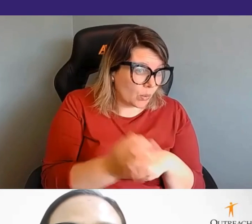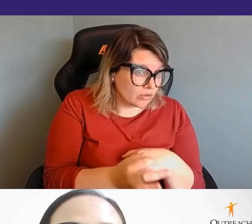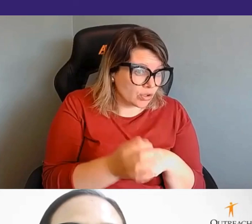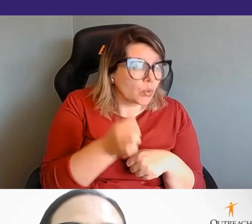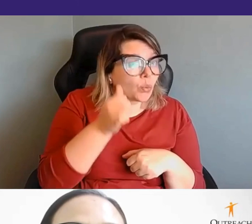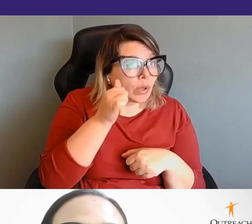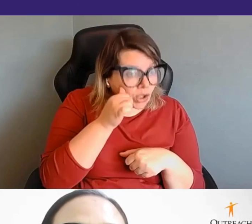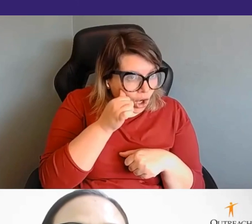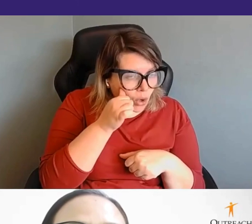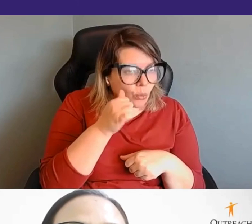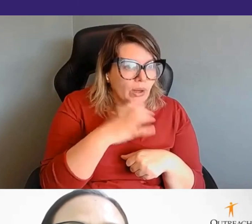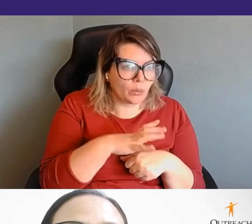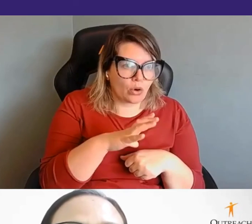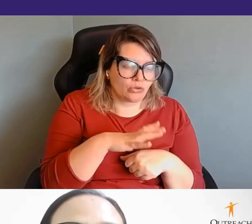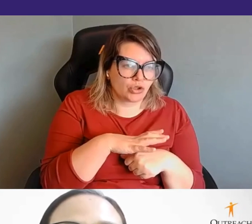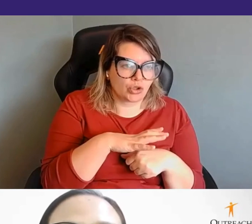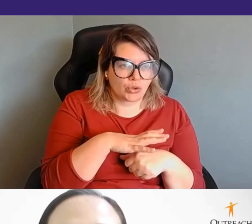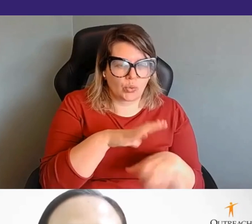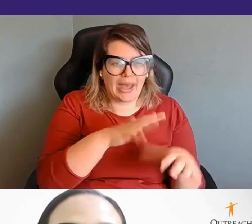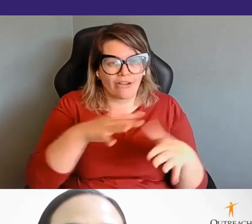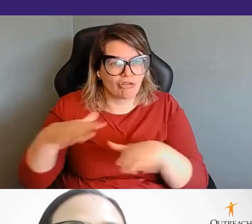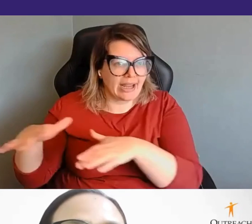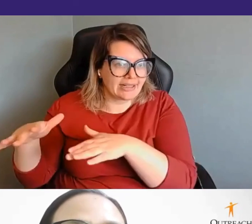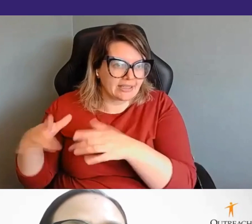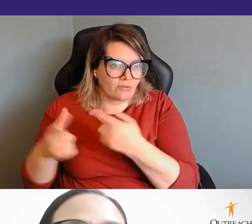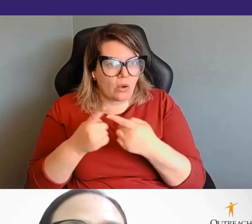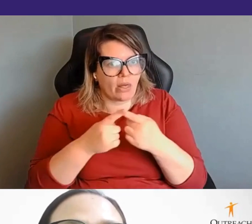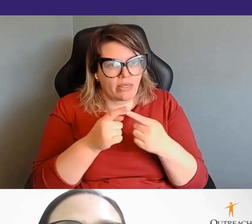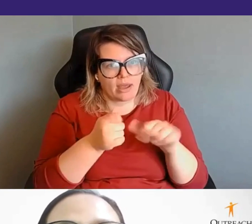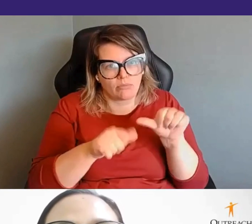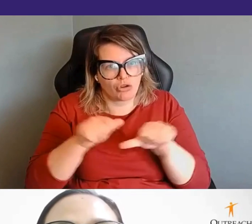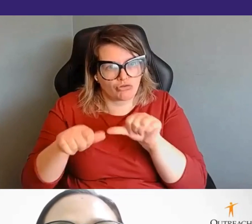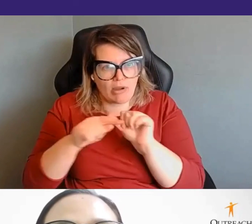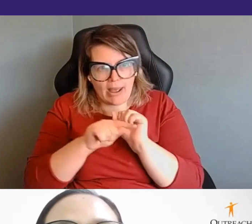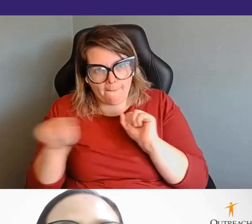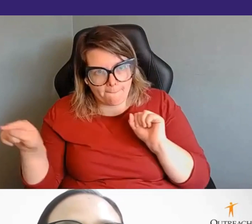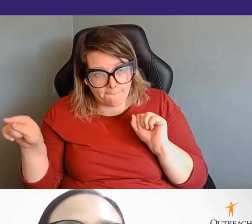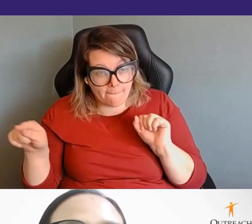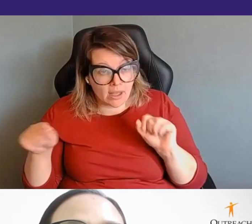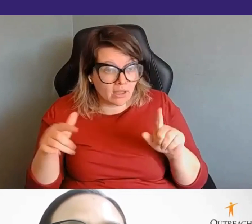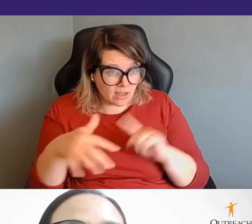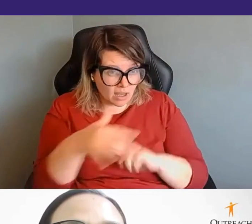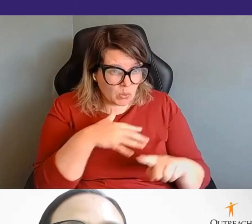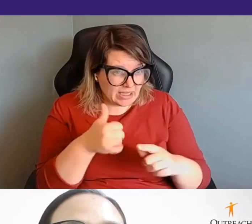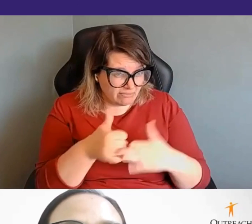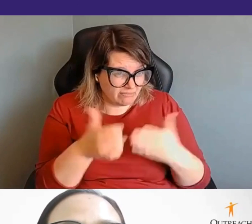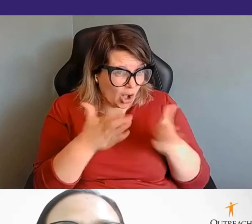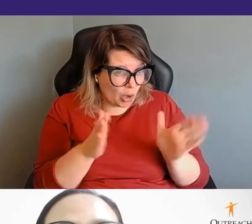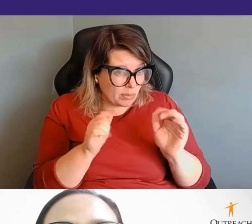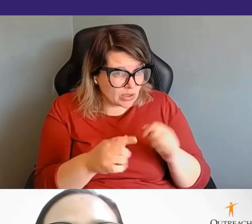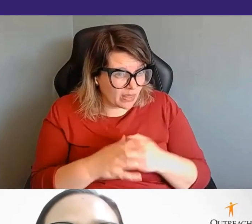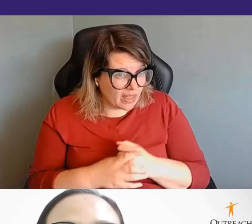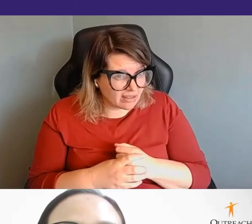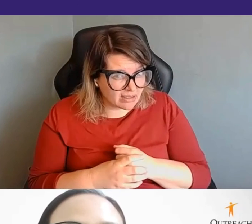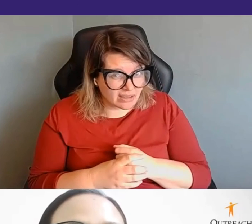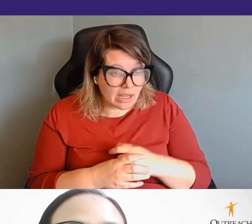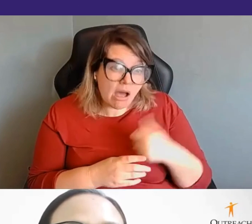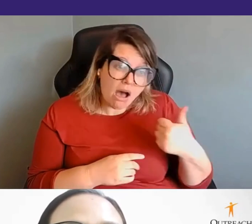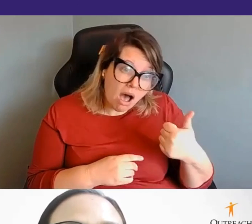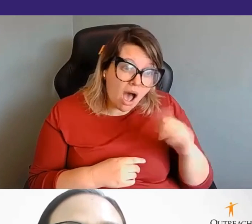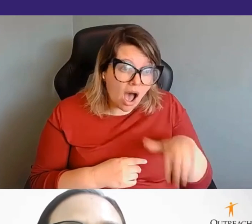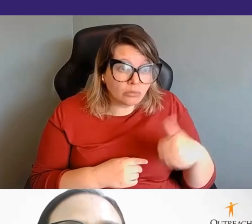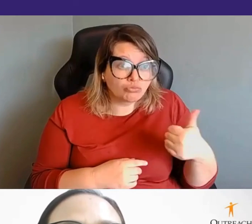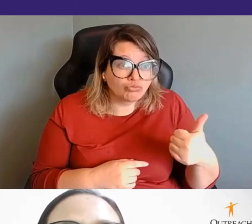want to aggregate across all of programming. And community members are open, we have found, you know, so like, oh yeah, we'll